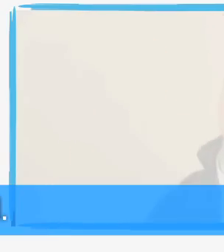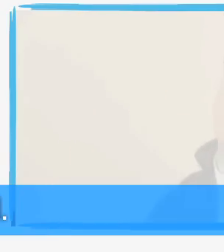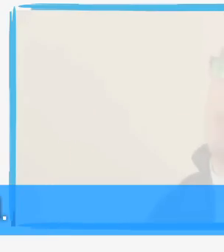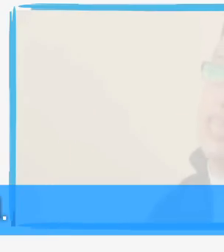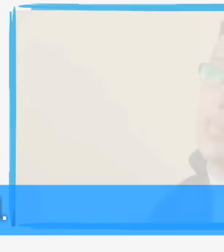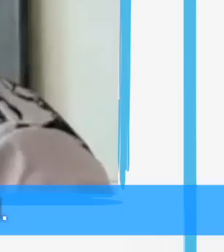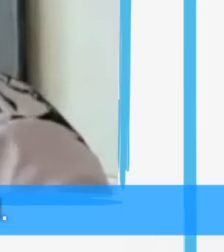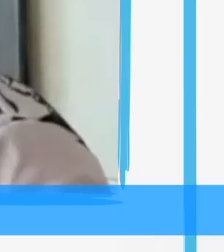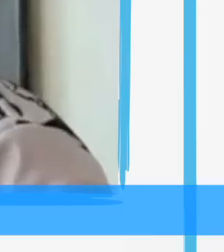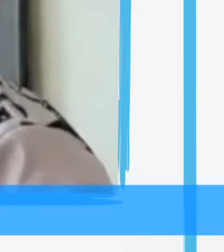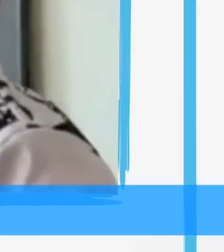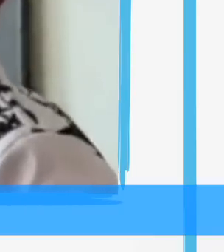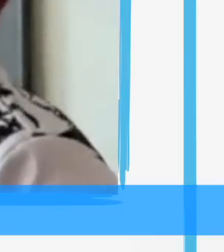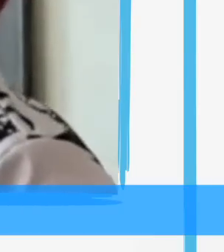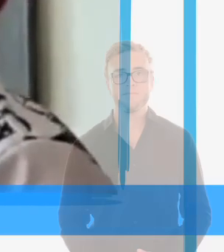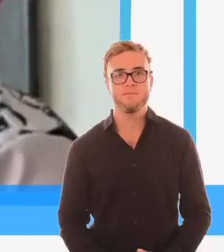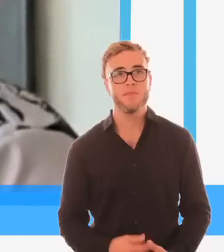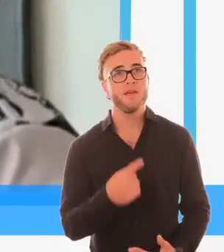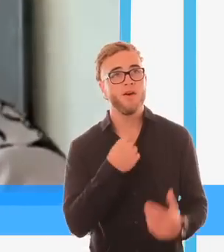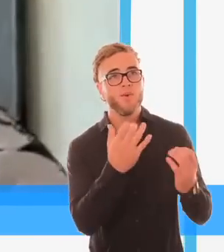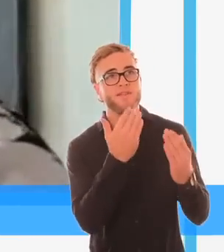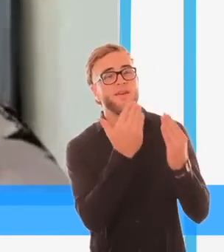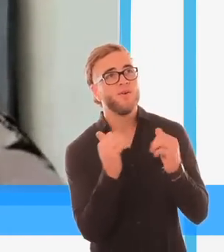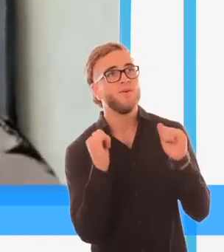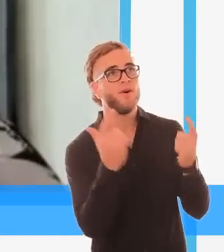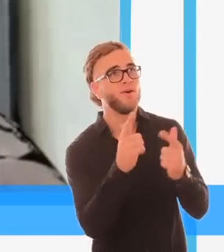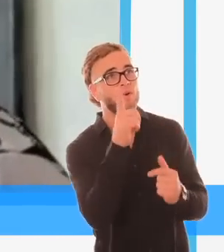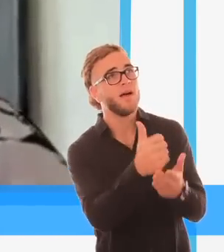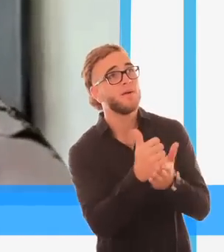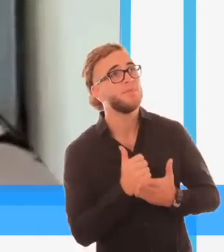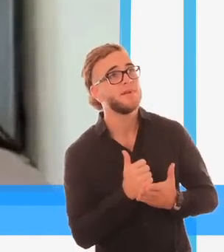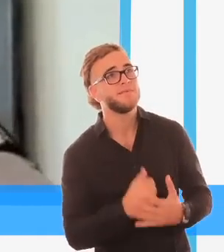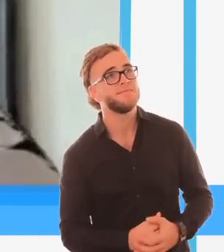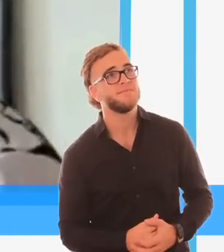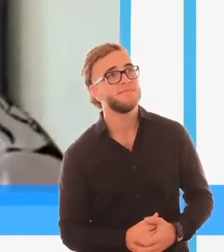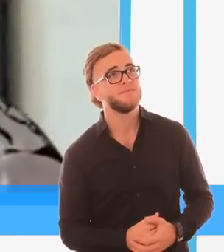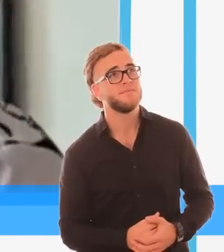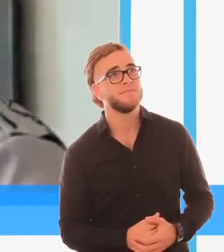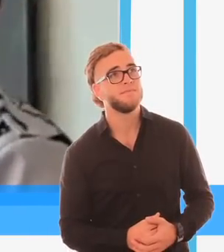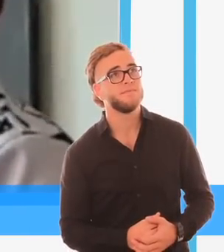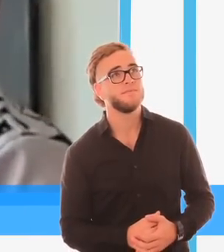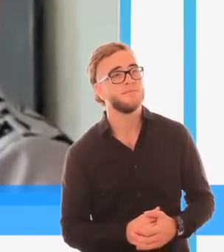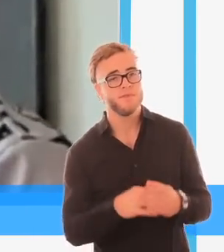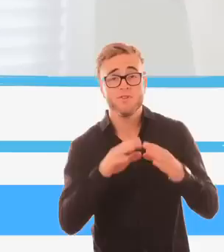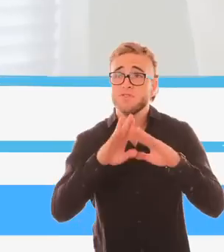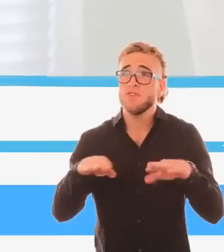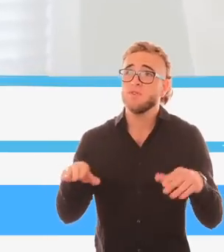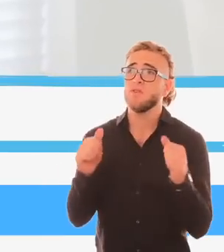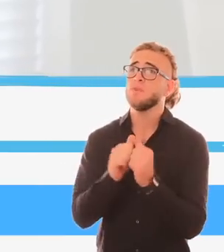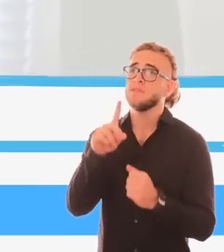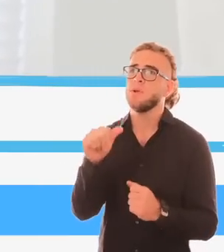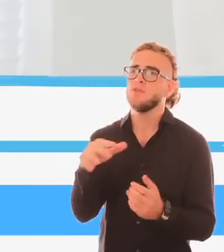most blessed. A child from Serbia. To all those who have helped me, I want to say thank you. A child